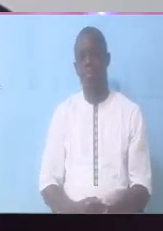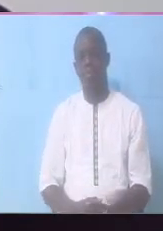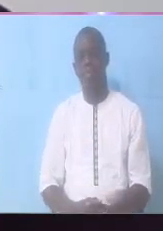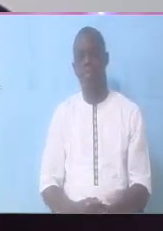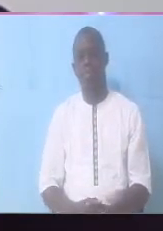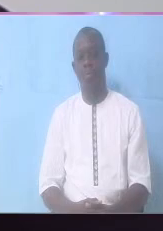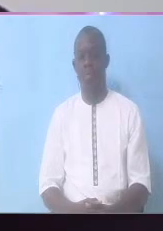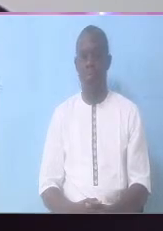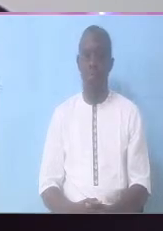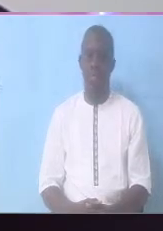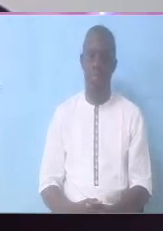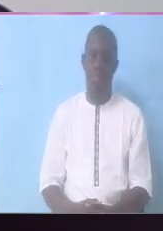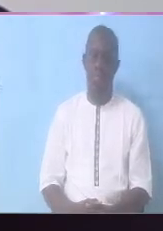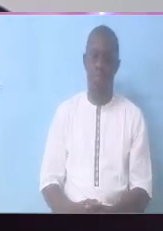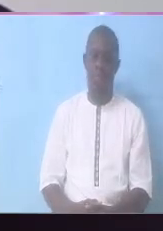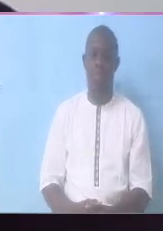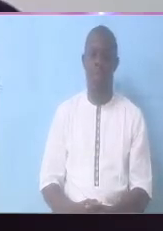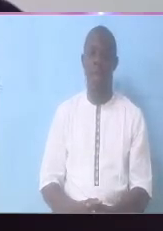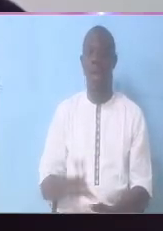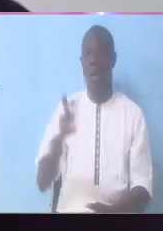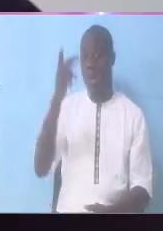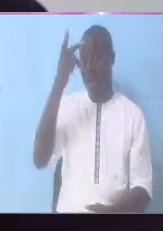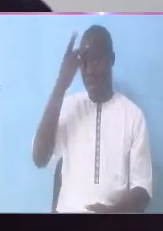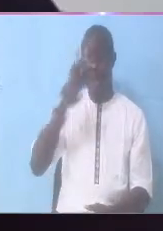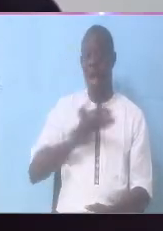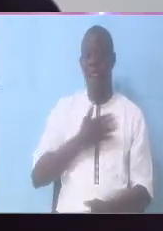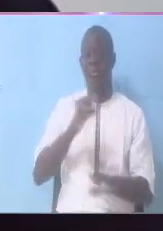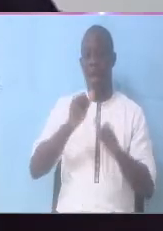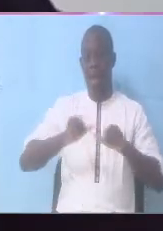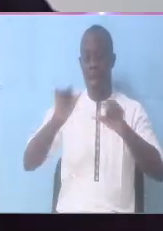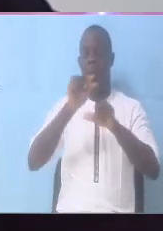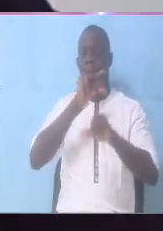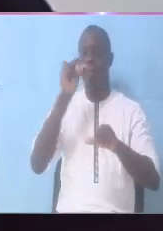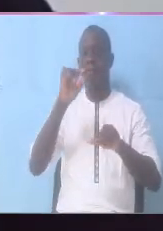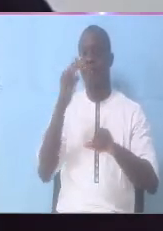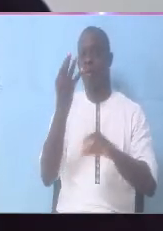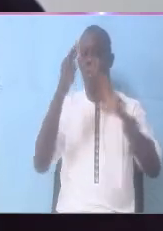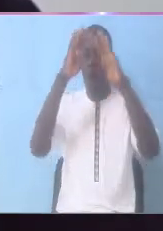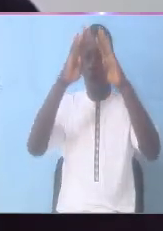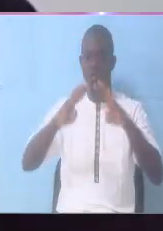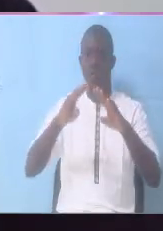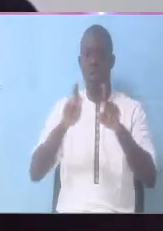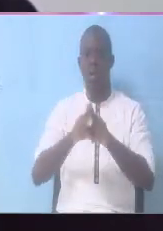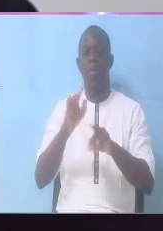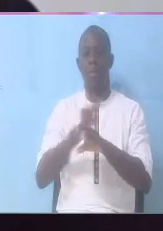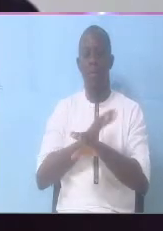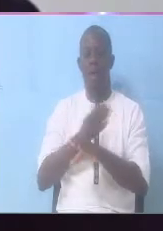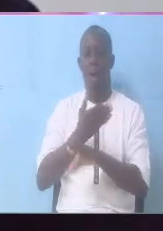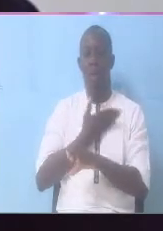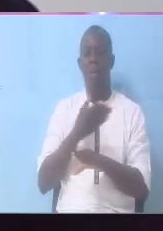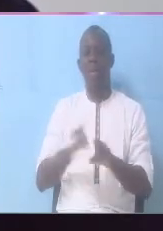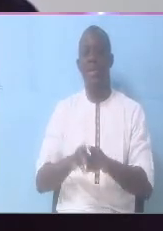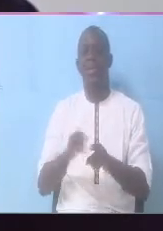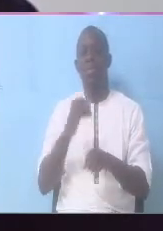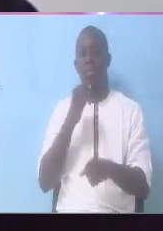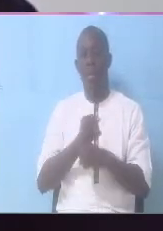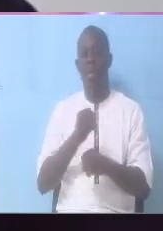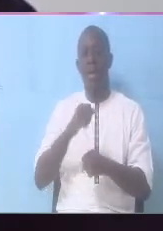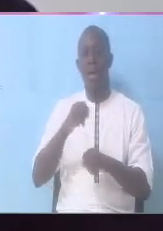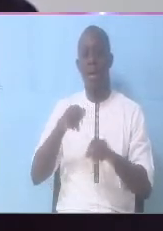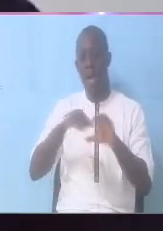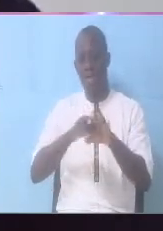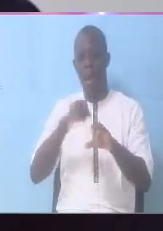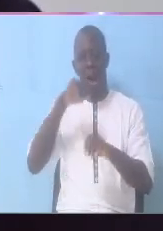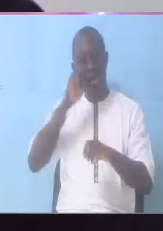Mtata hanfo dinkirato bunnano be dame. And then we were having barbecue. Be barbecue la je wale